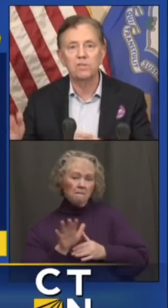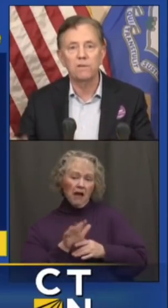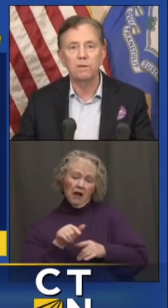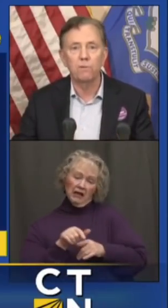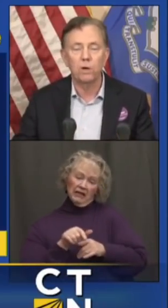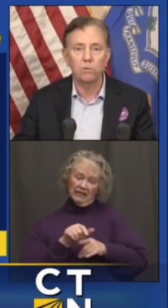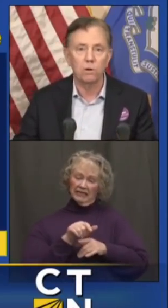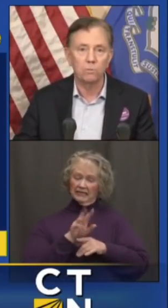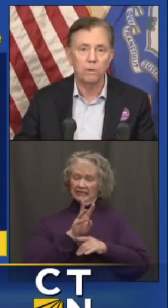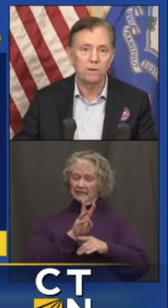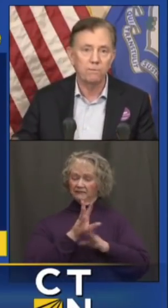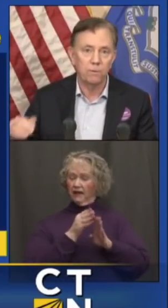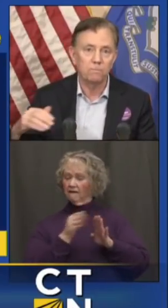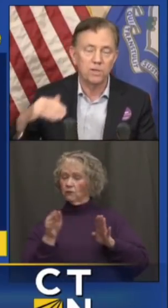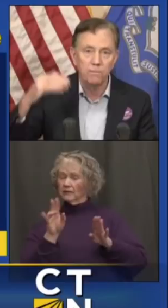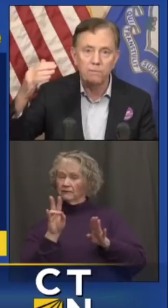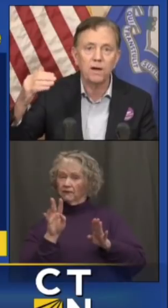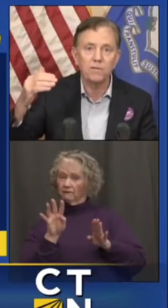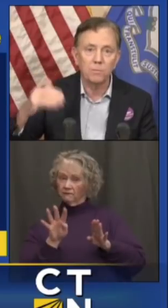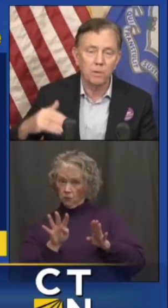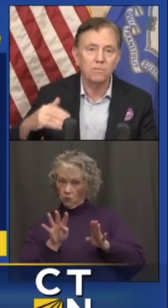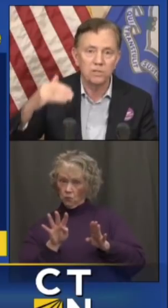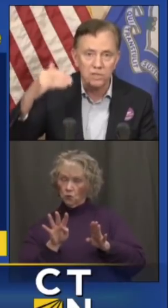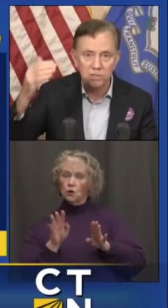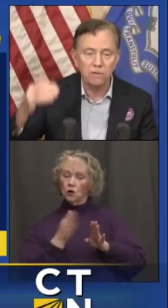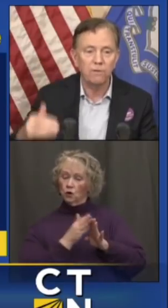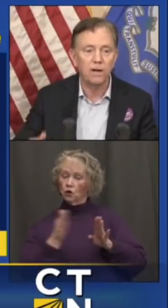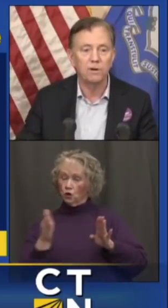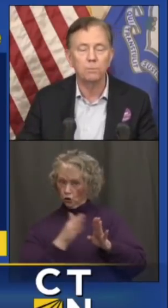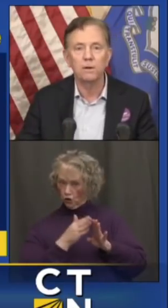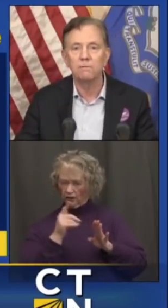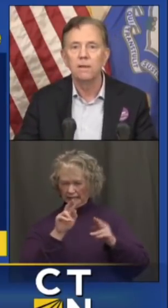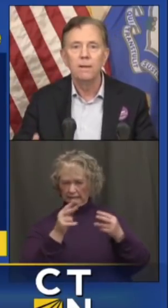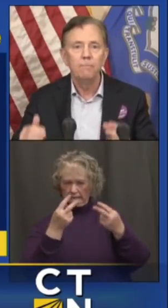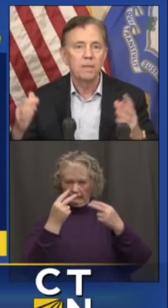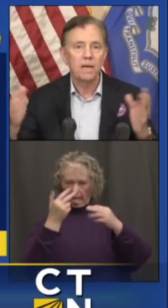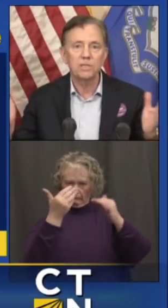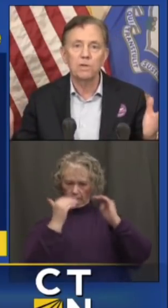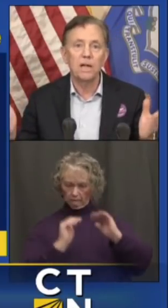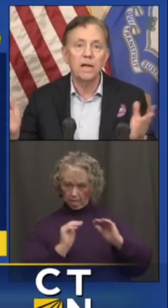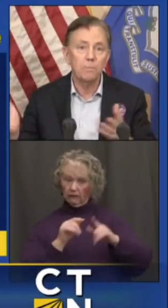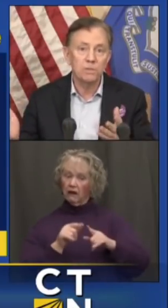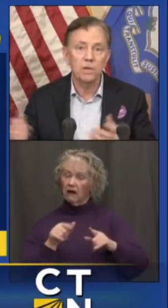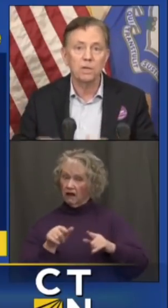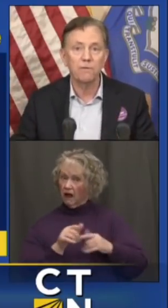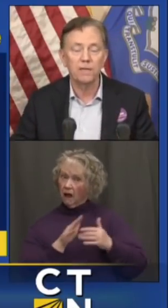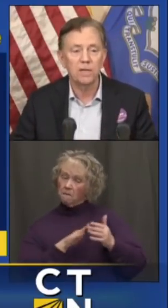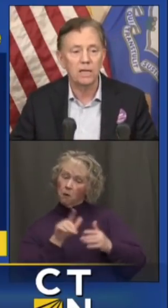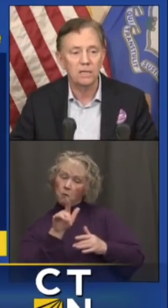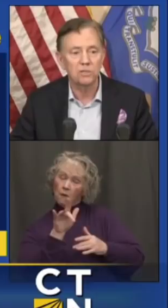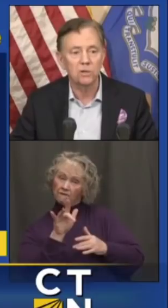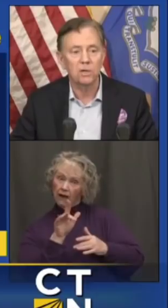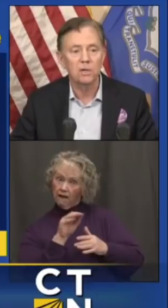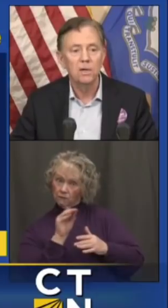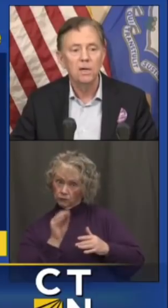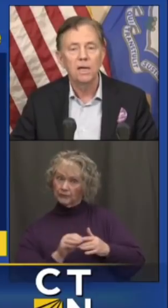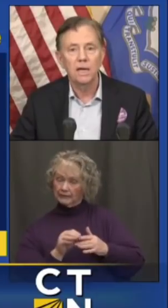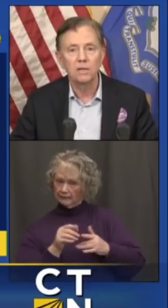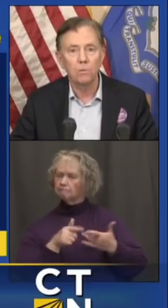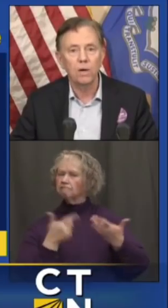to 74-year-old. We went from 75 and above to 65 and above. That's where 90% of the fatalities